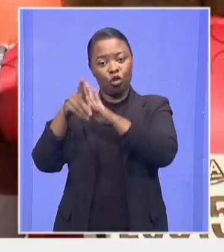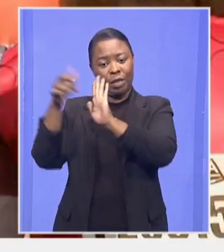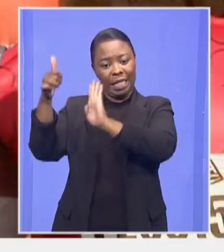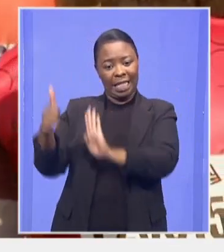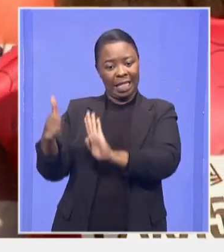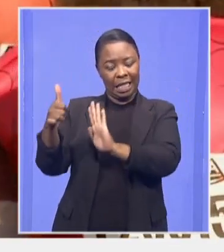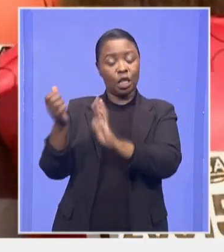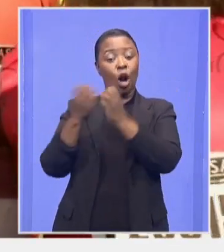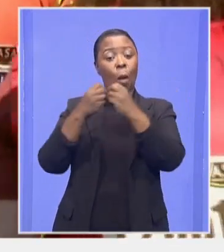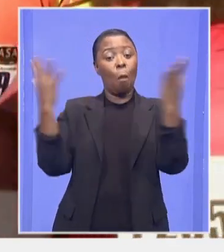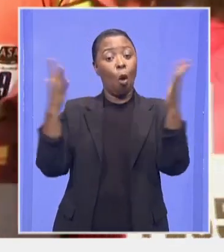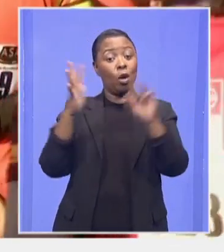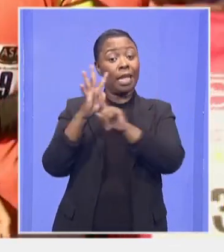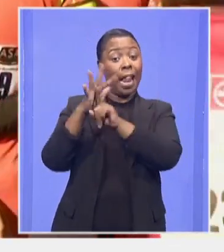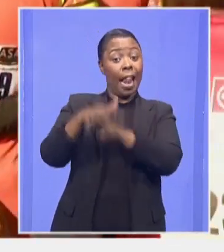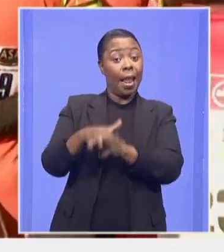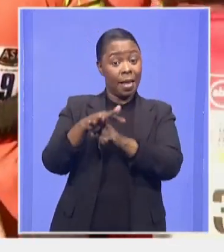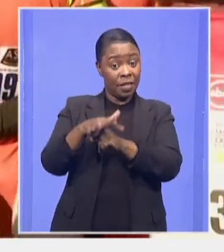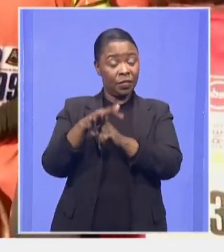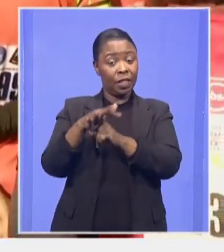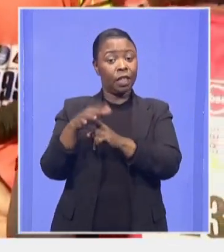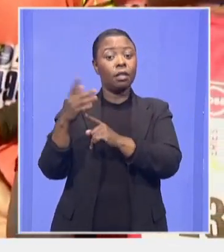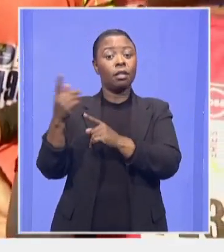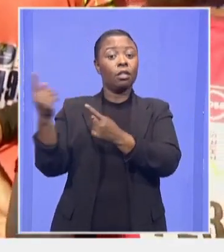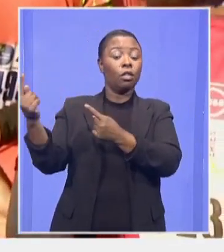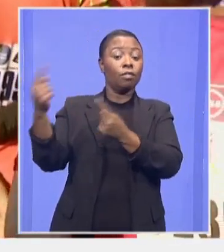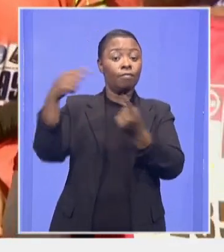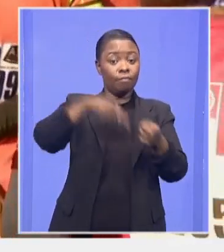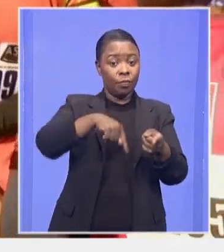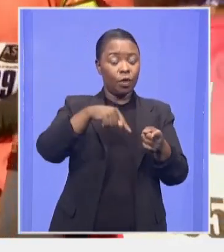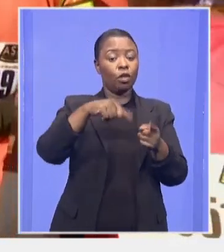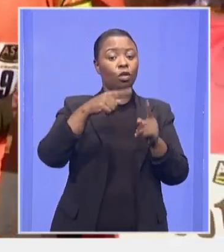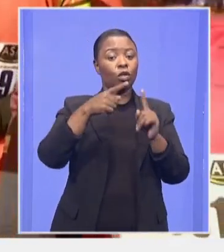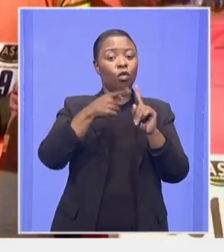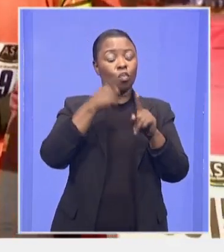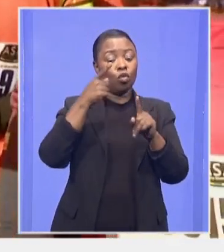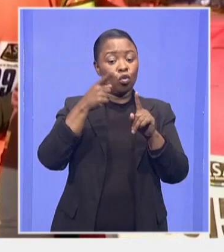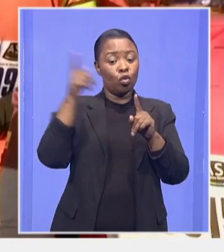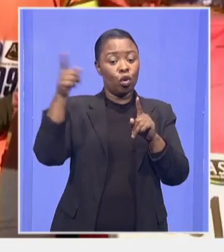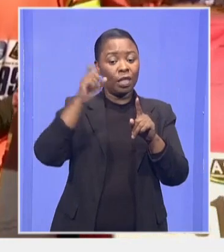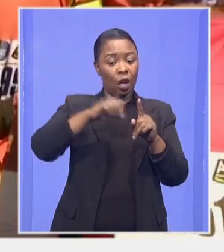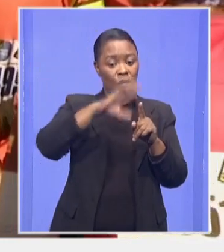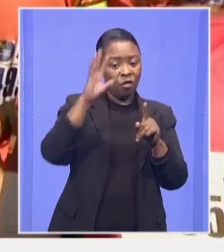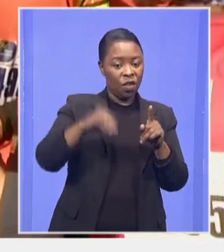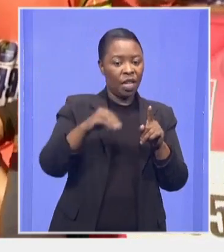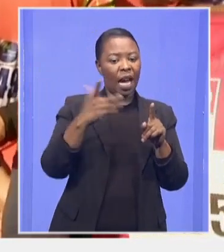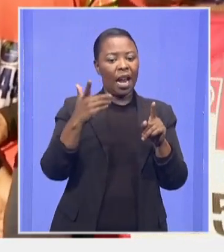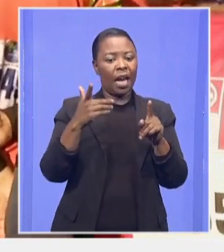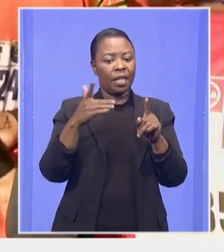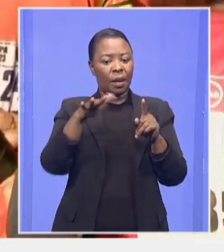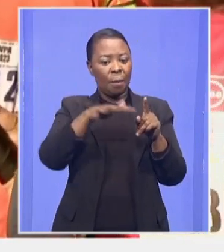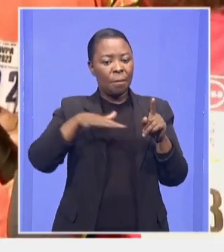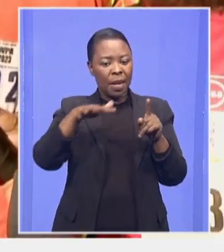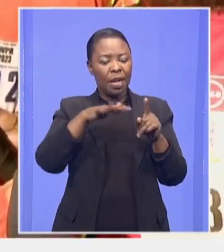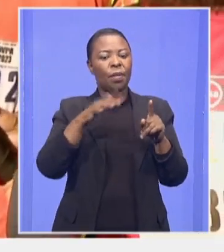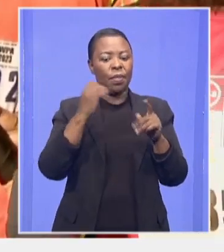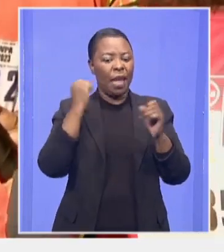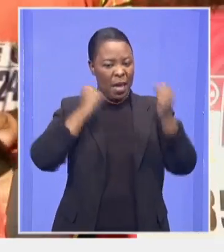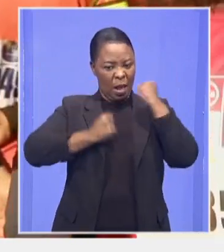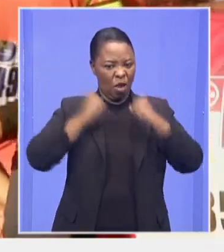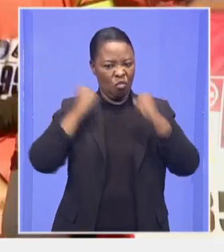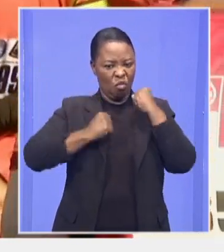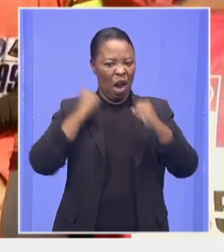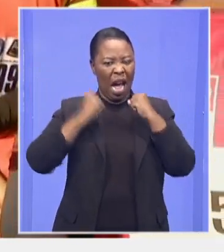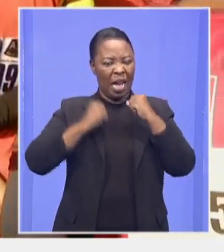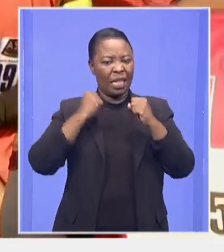most slaves that came through to South Africa were living, and in other places like your gardens, they were running through the